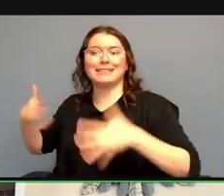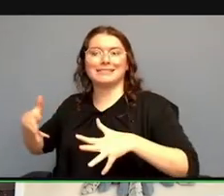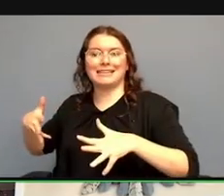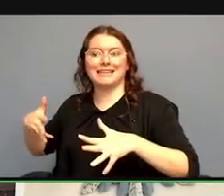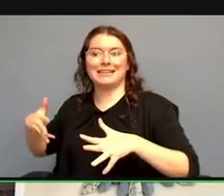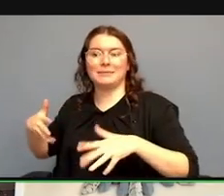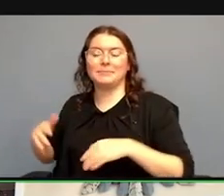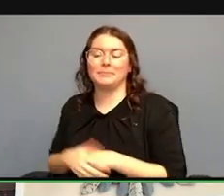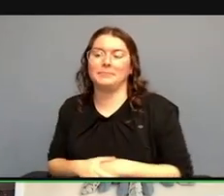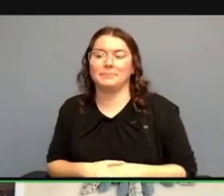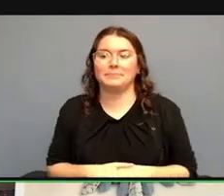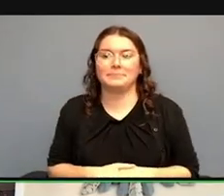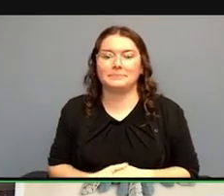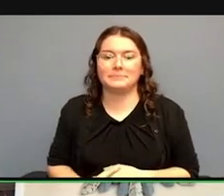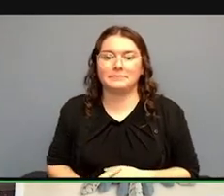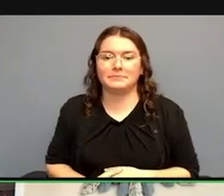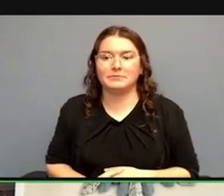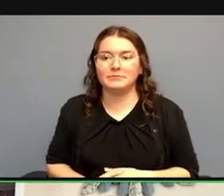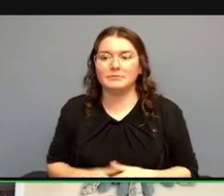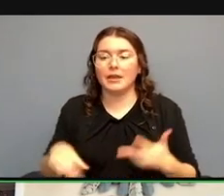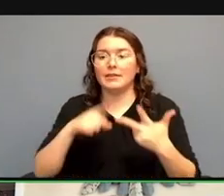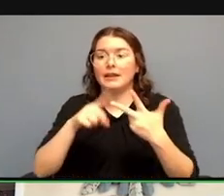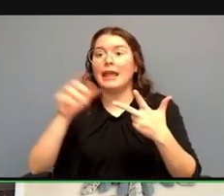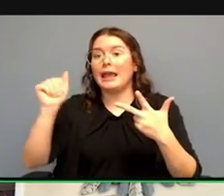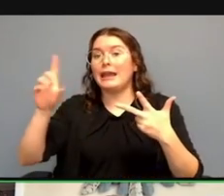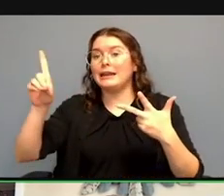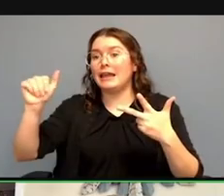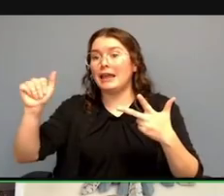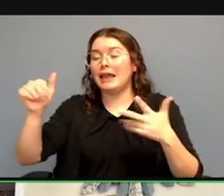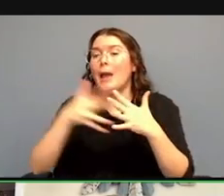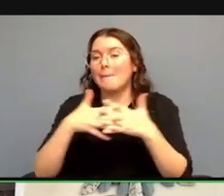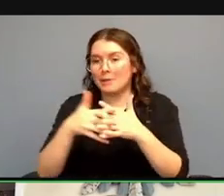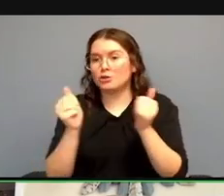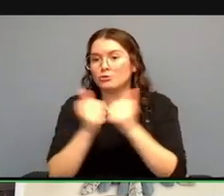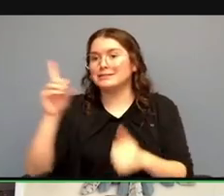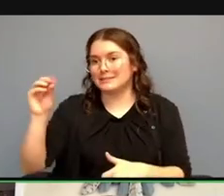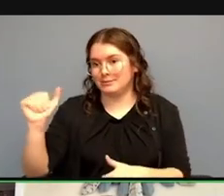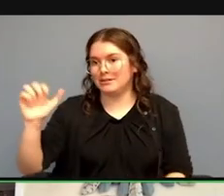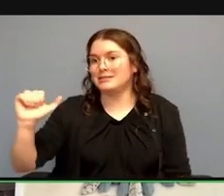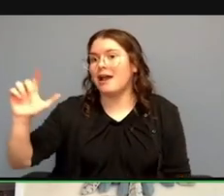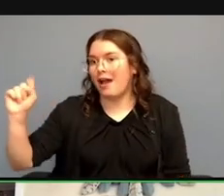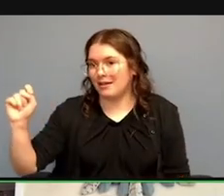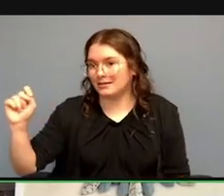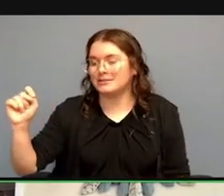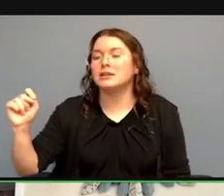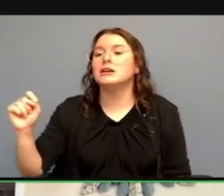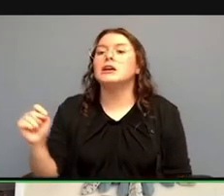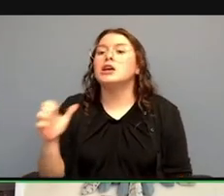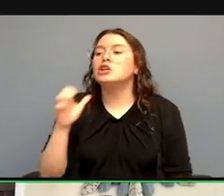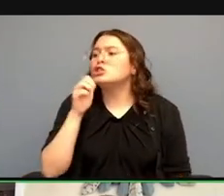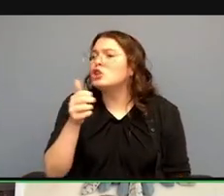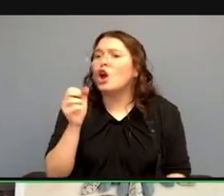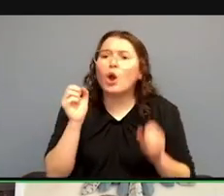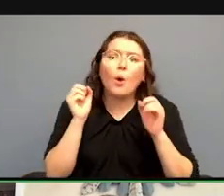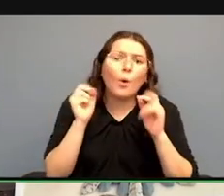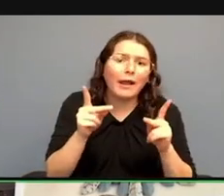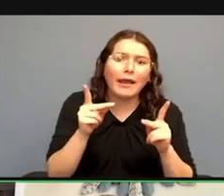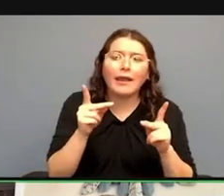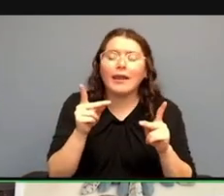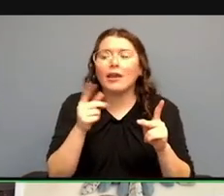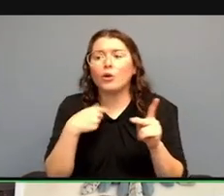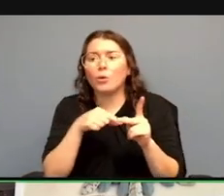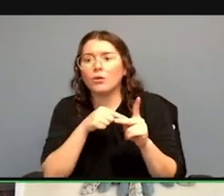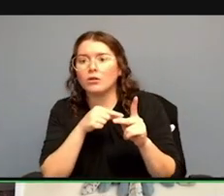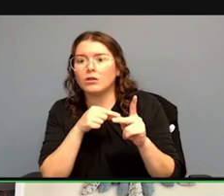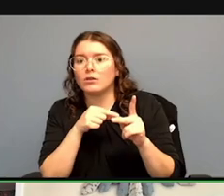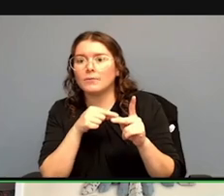services. And then the Americans with Disabilities Act. It's not, okay, we qualify for an